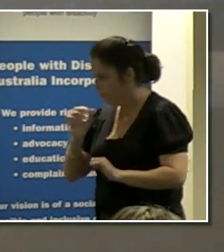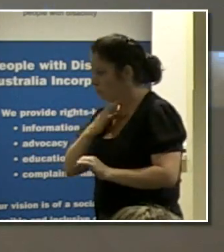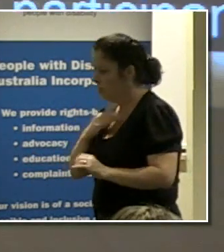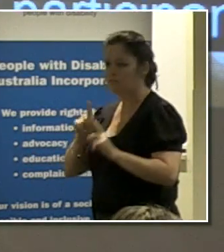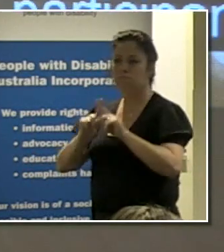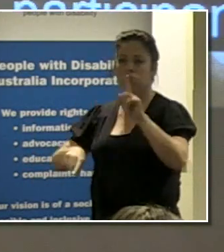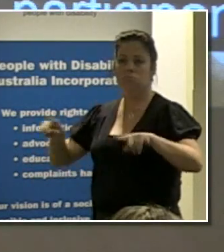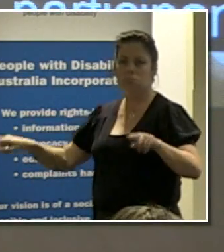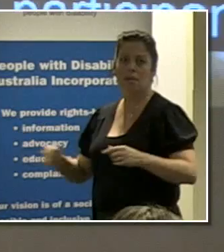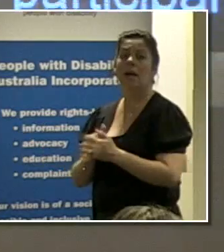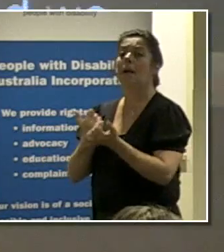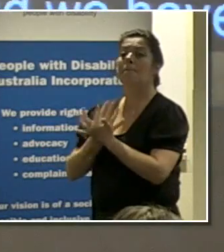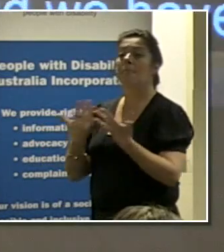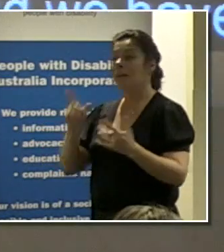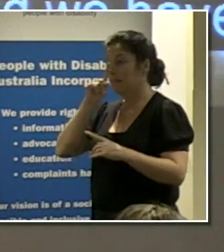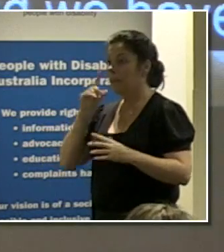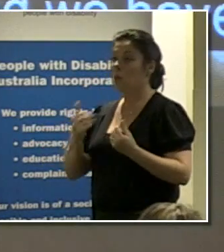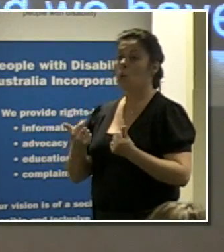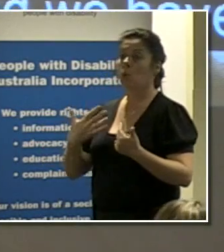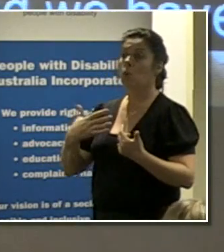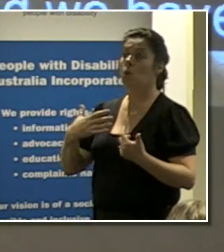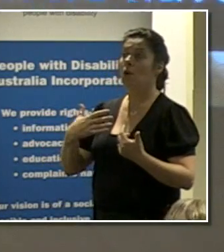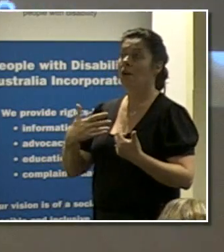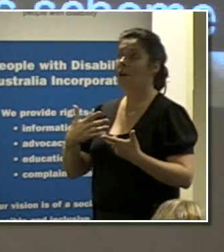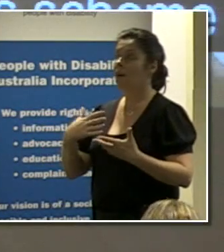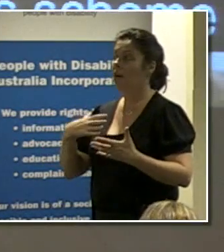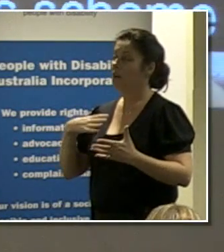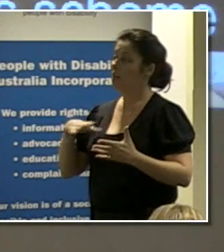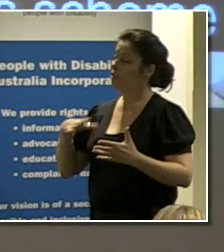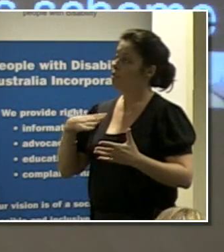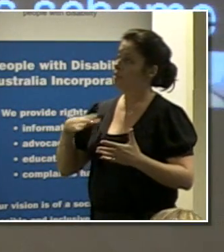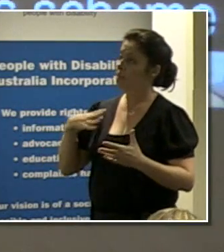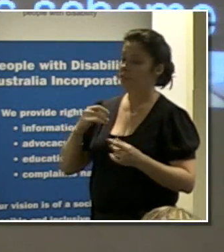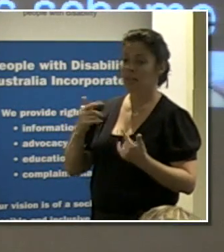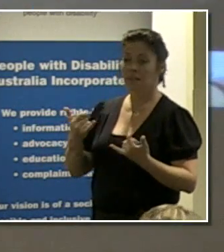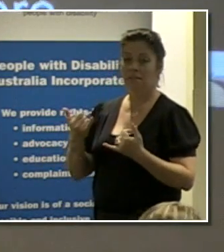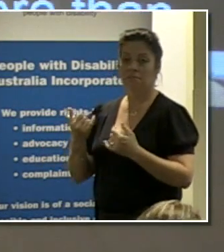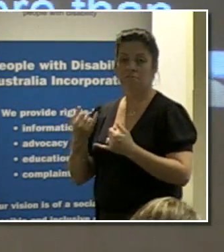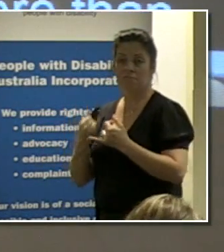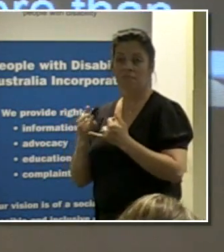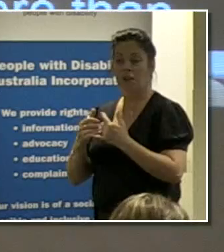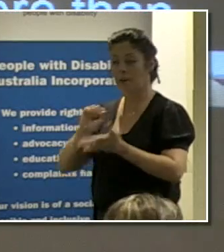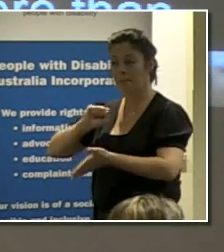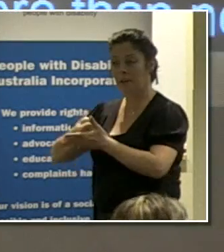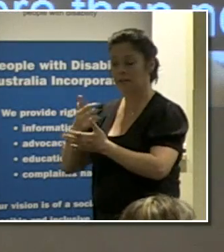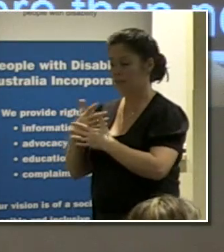plenty of people in this scheme who need nothing more than normal consumer law to manage their relationship with a